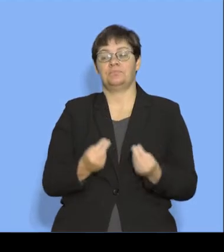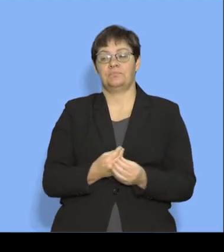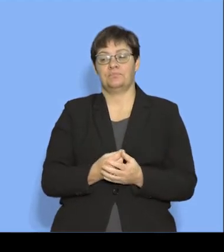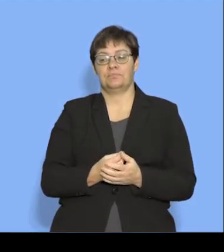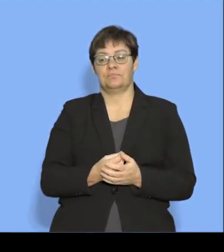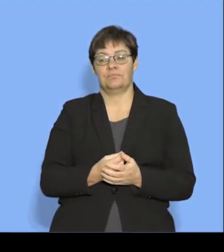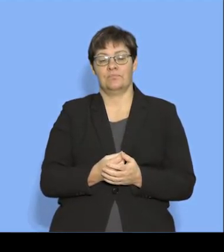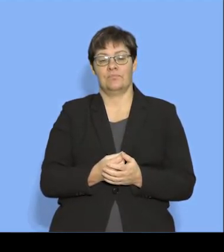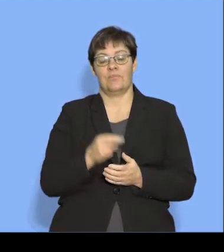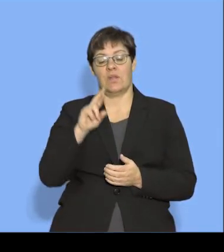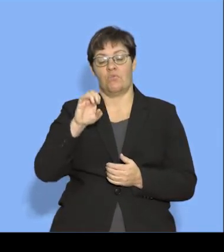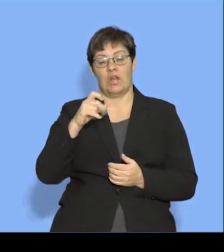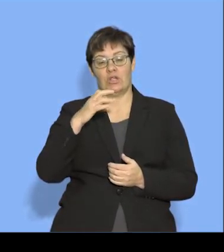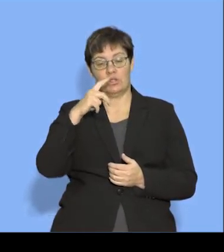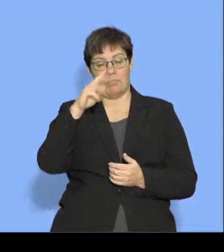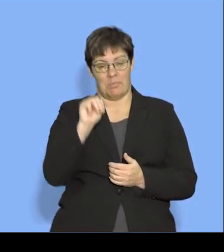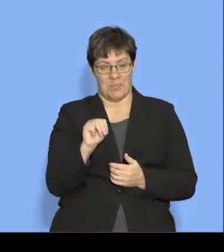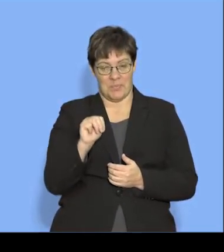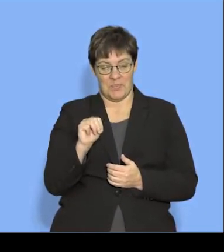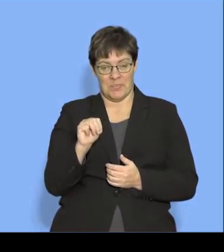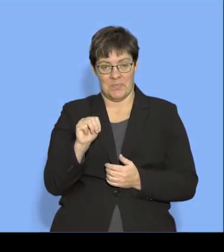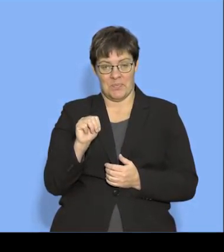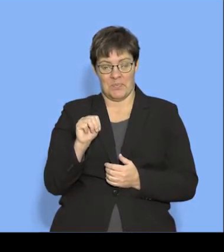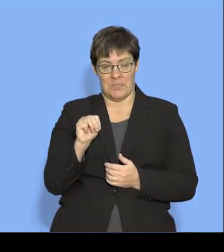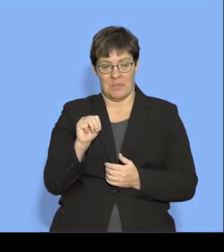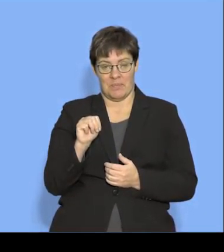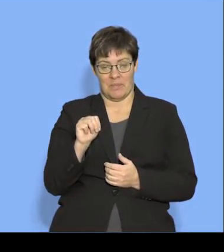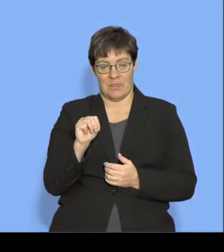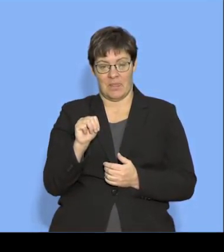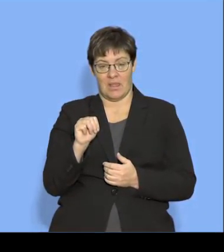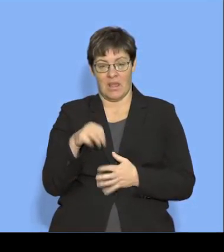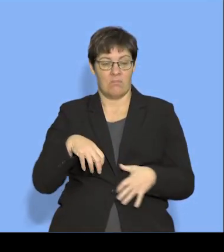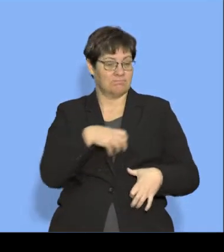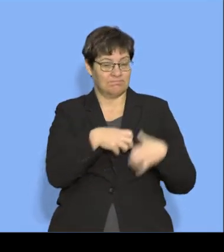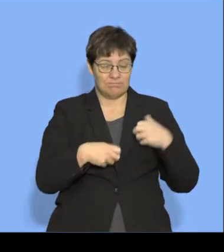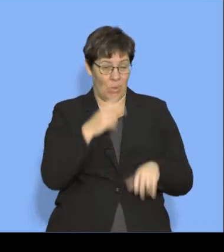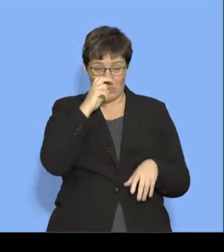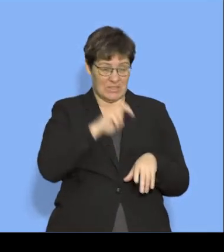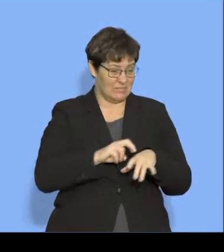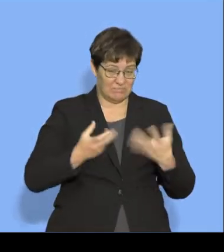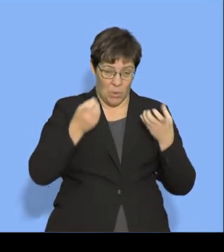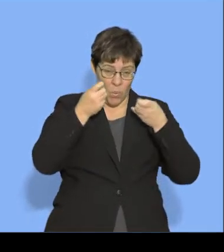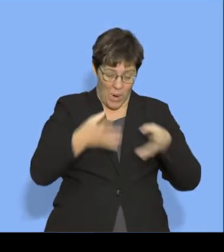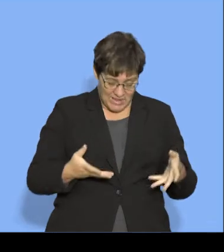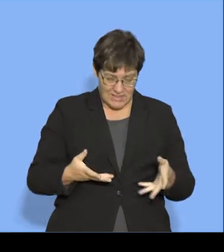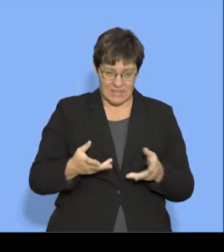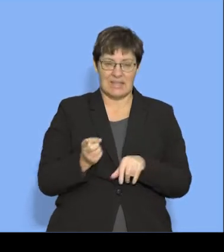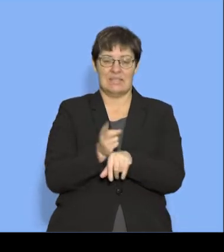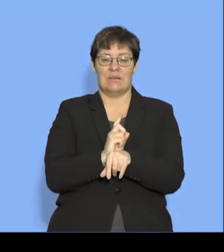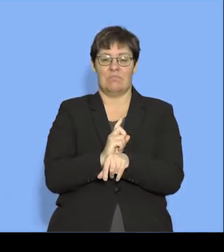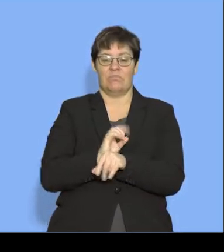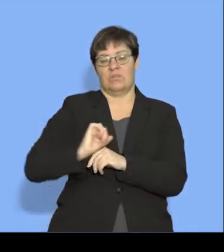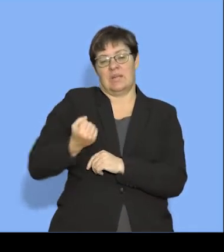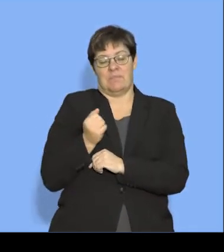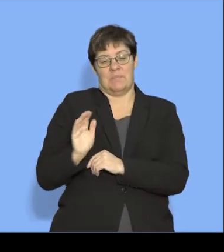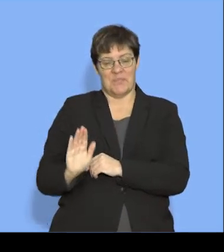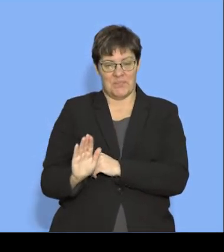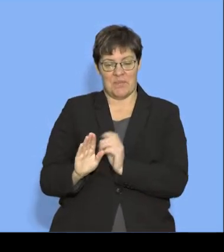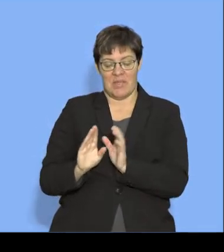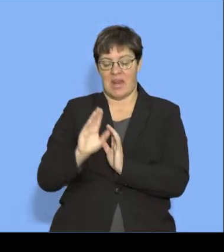find the rectum, in which the undigested food and the waste products are temporarily